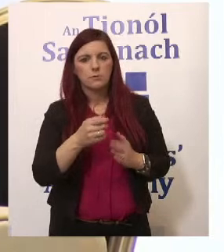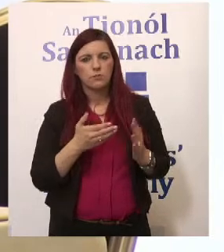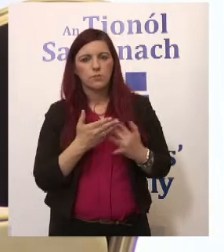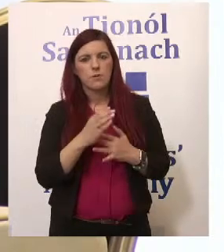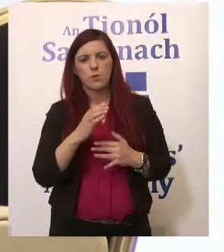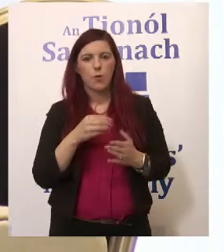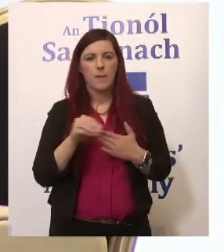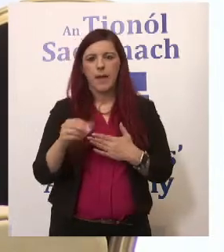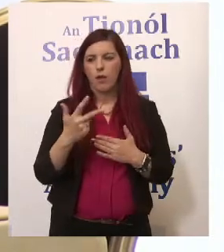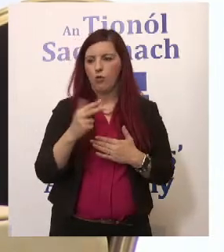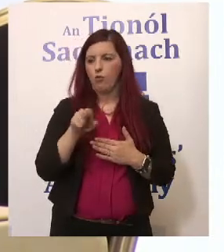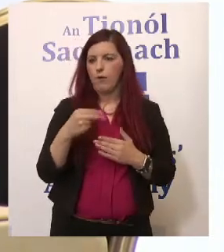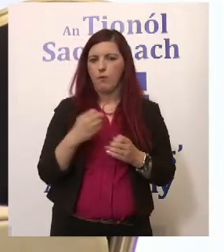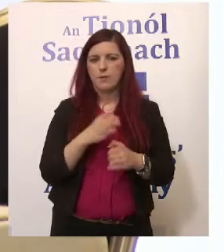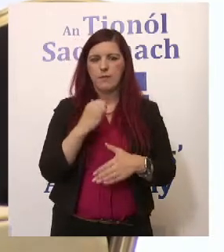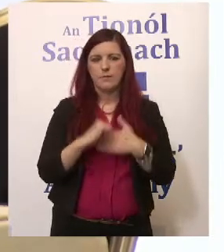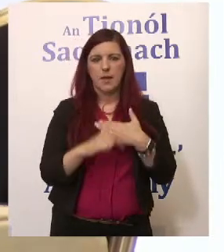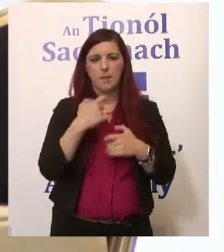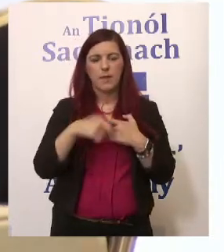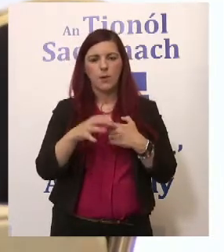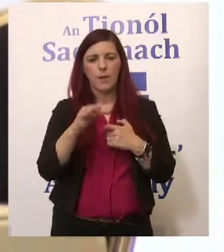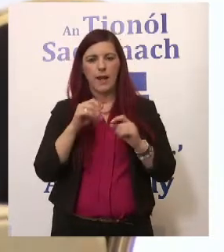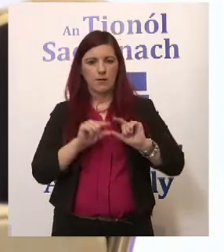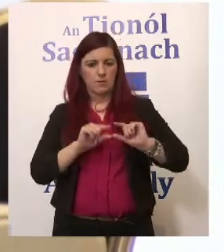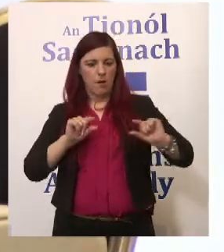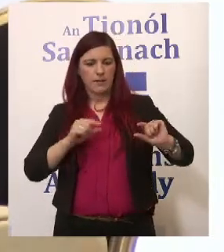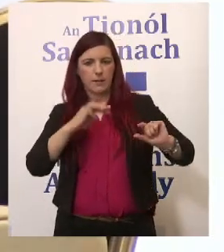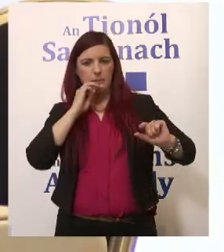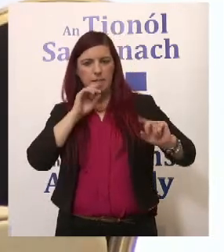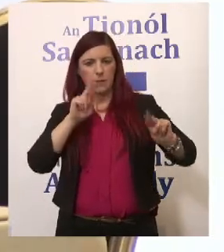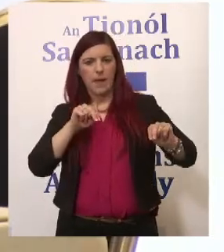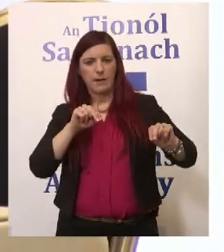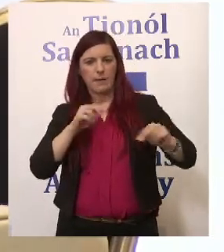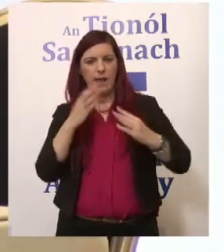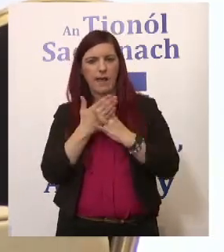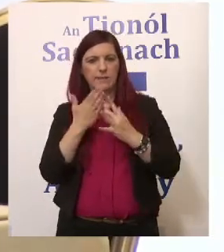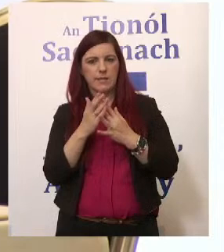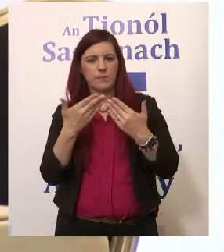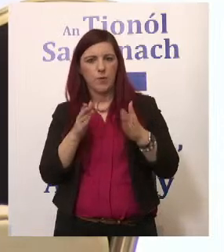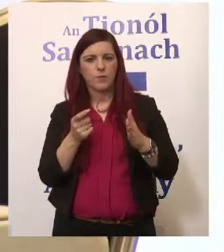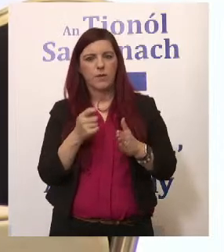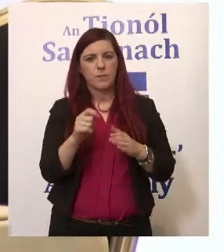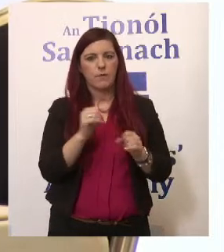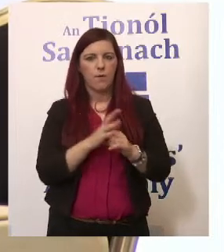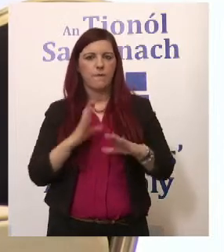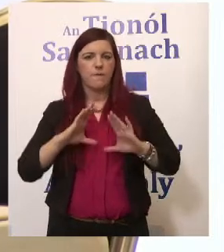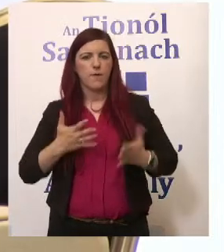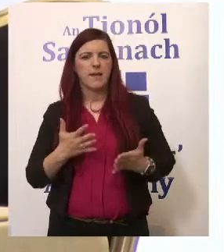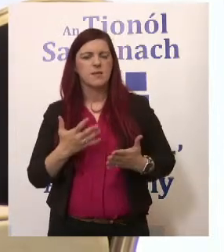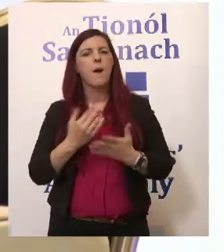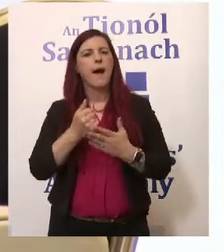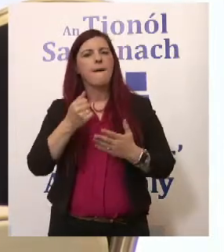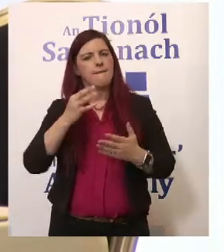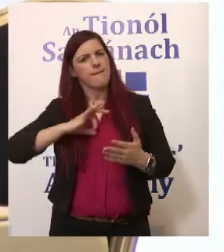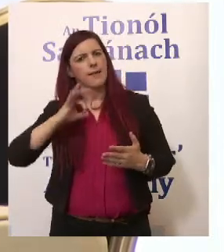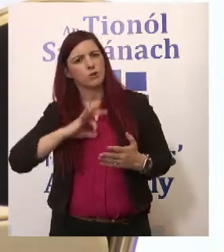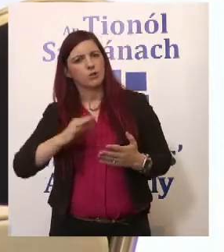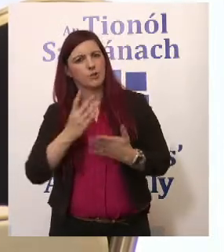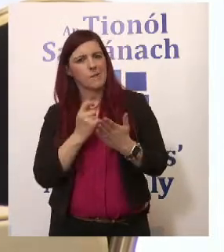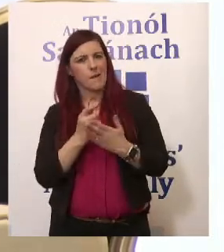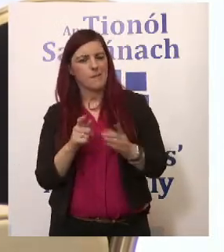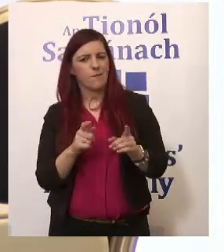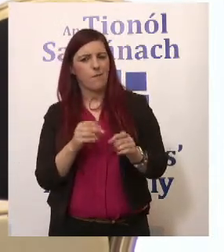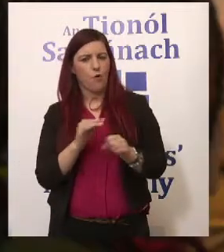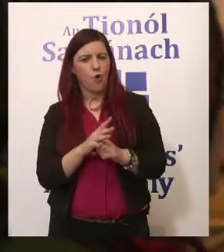your €3 a day, but then you get a little docket that allows you to access the public transport system for free. So there's kind of an advantage built into the tourist